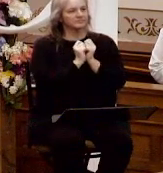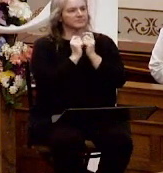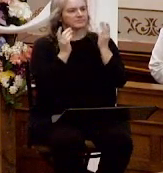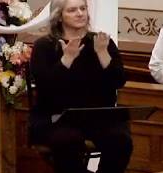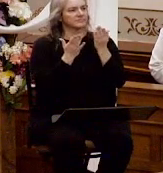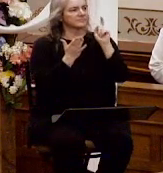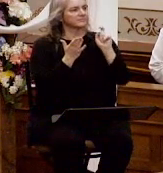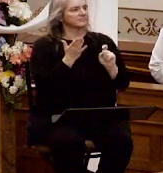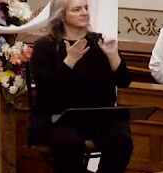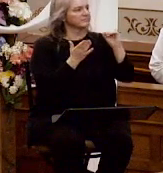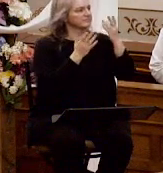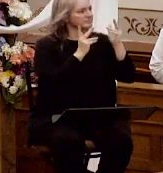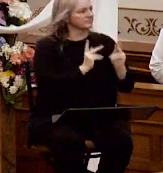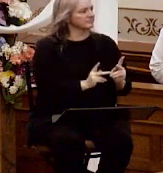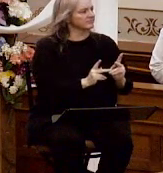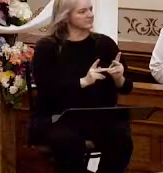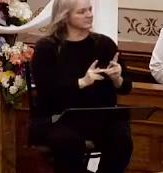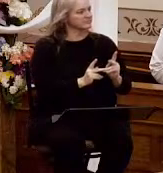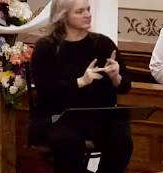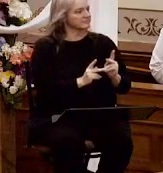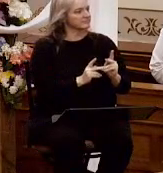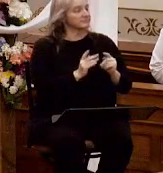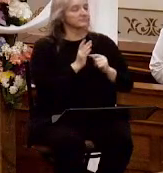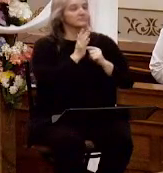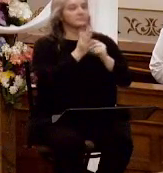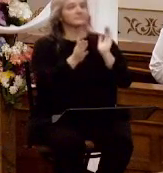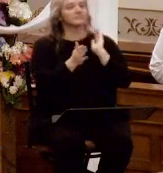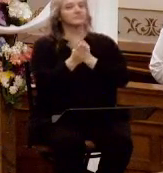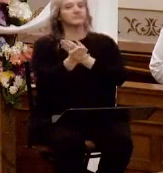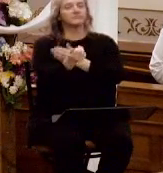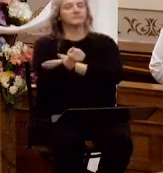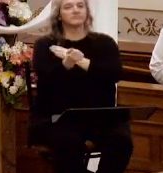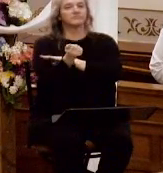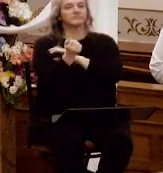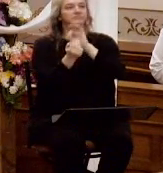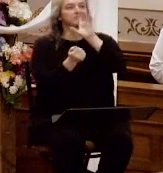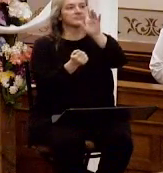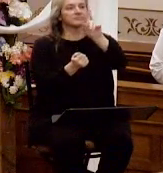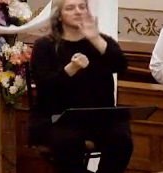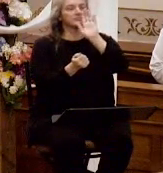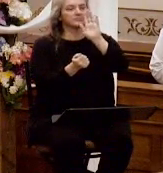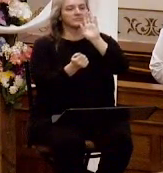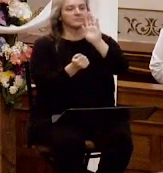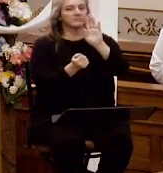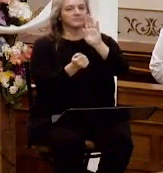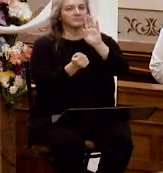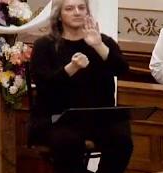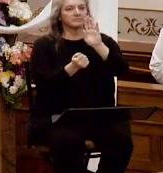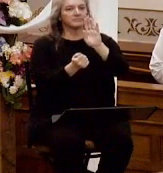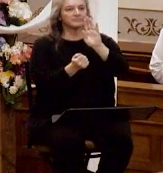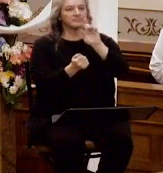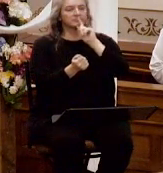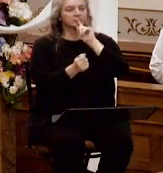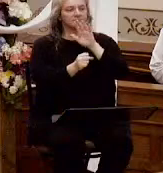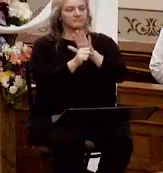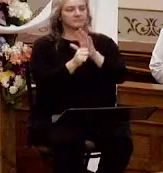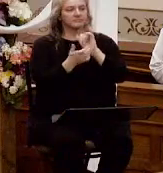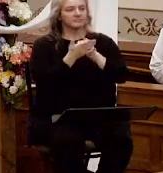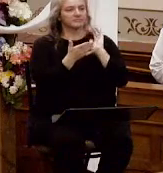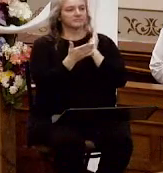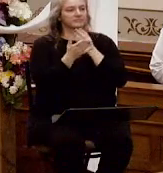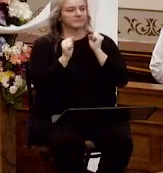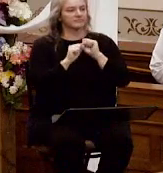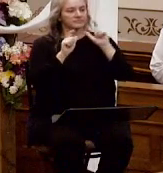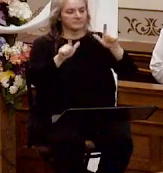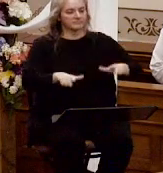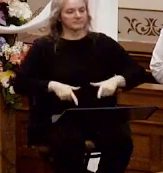others. Confirm in us the power of your covenant, that we may live in your spirit, share